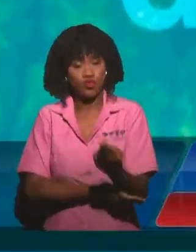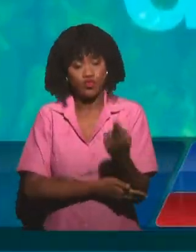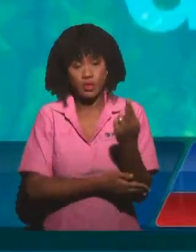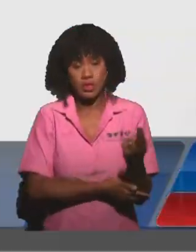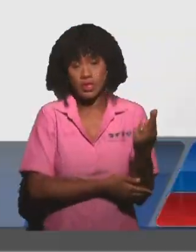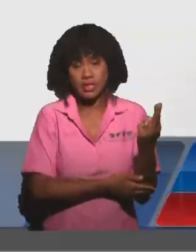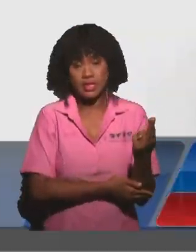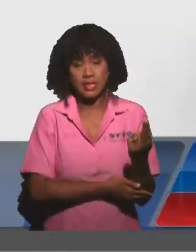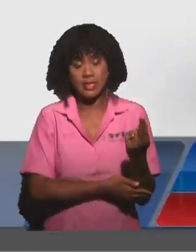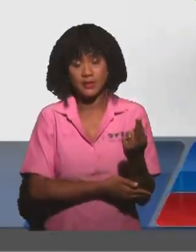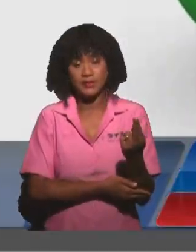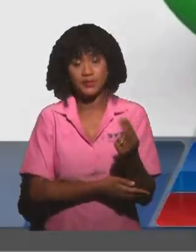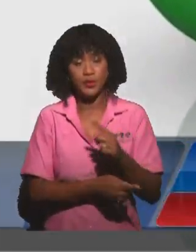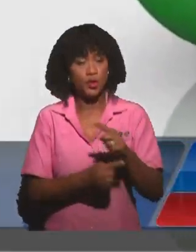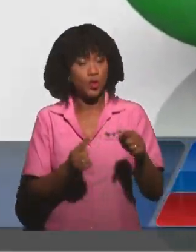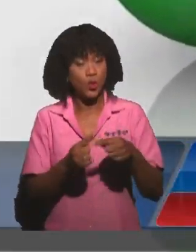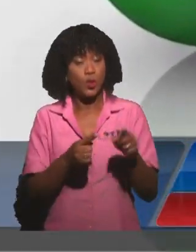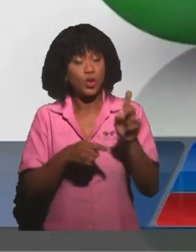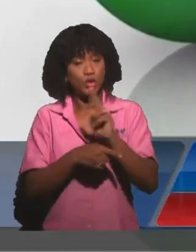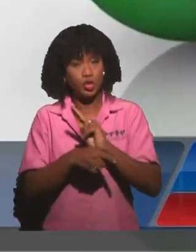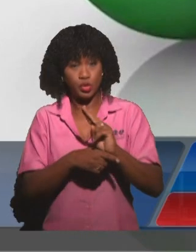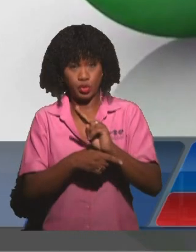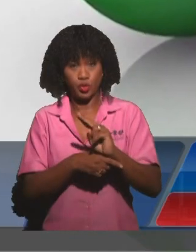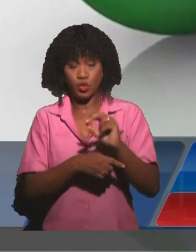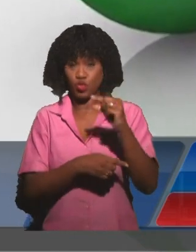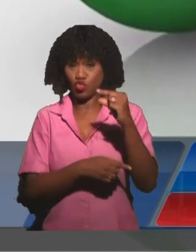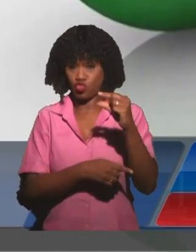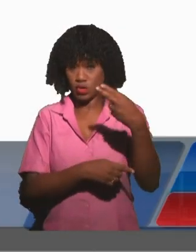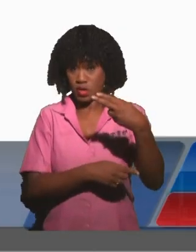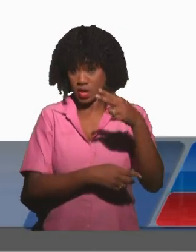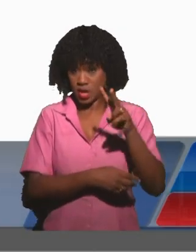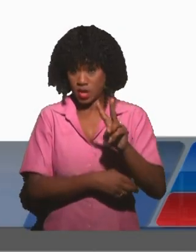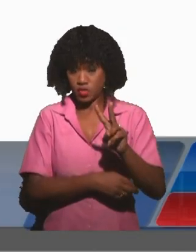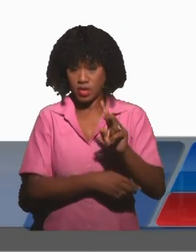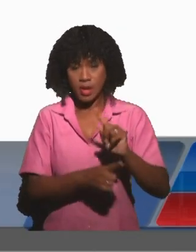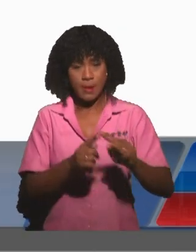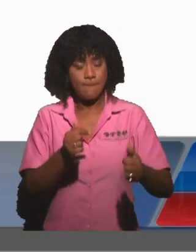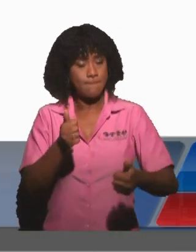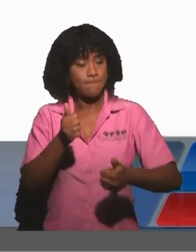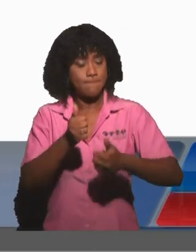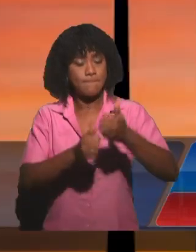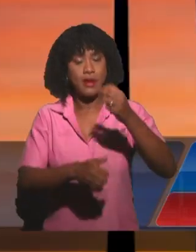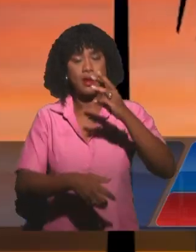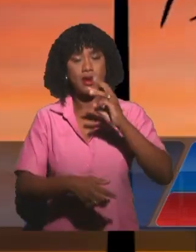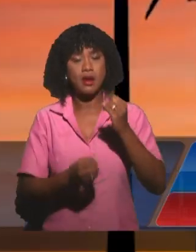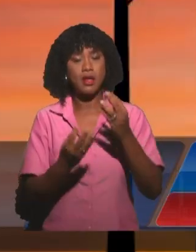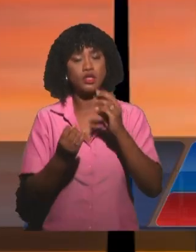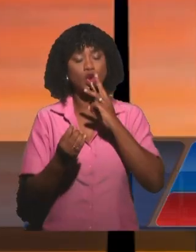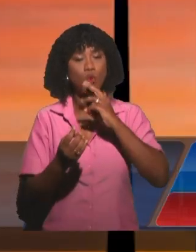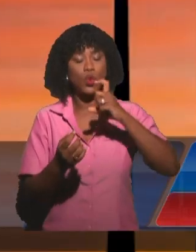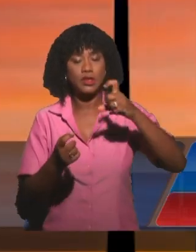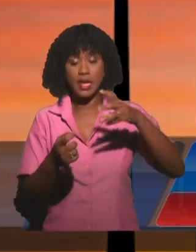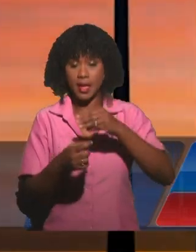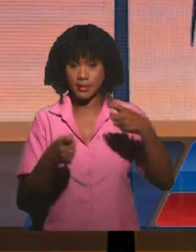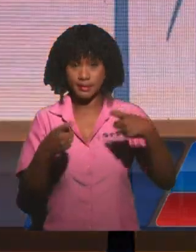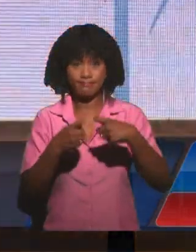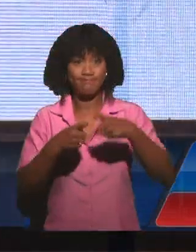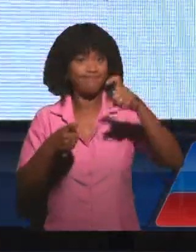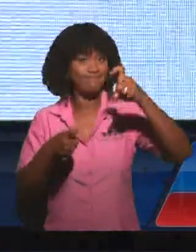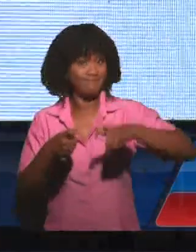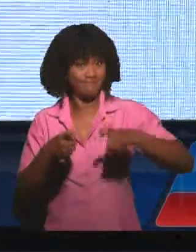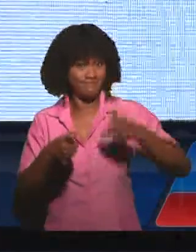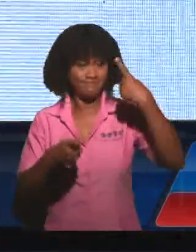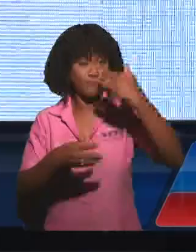no carbon emissions when green hydrogen is produced, though a large amount of water and electricity are required for the